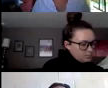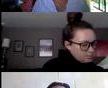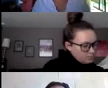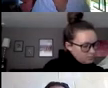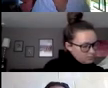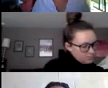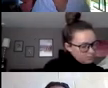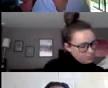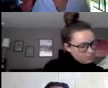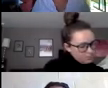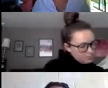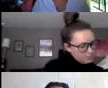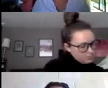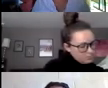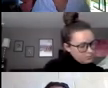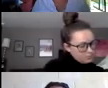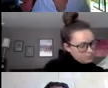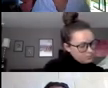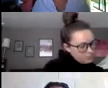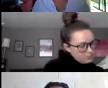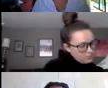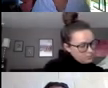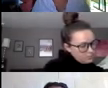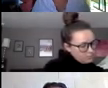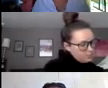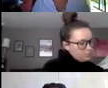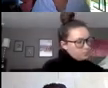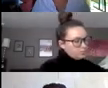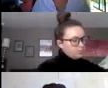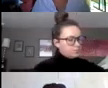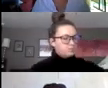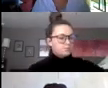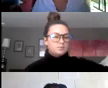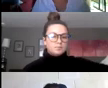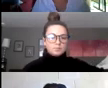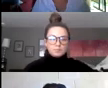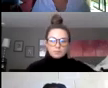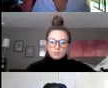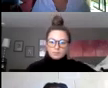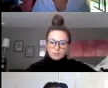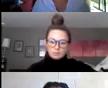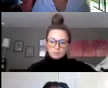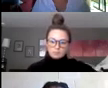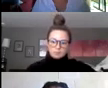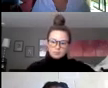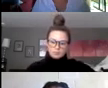nor learn about the sacrifices that earlier generations of Chicanos and Mexican Americans made